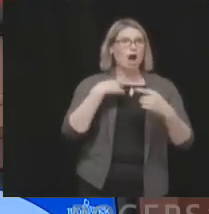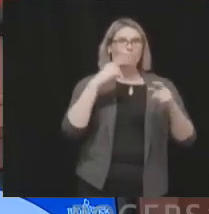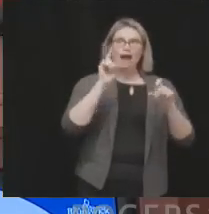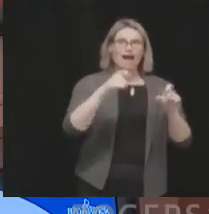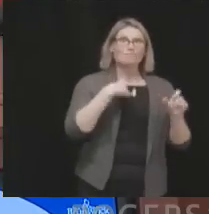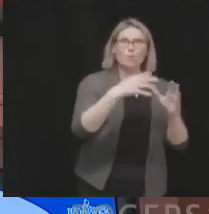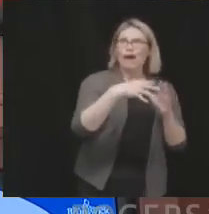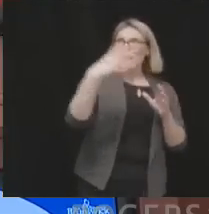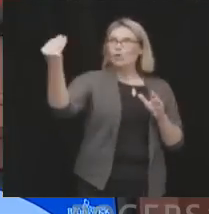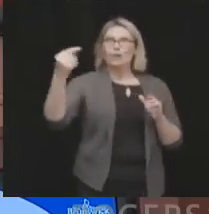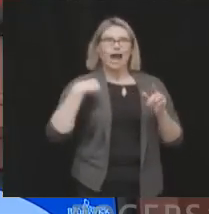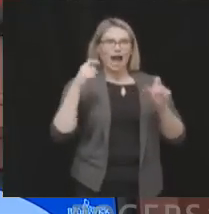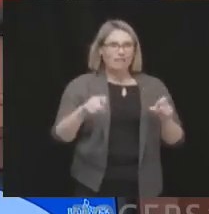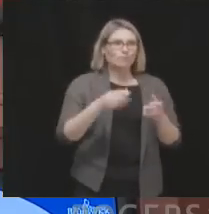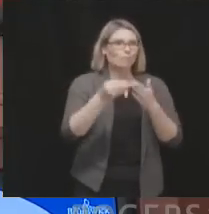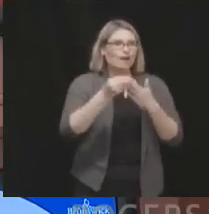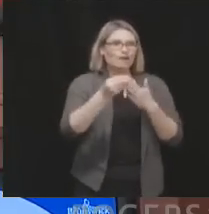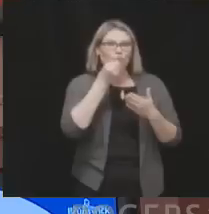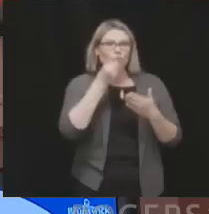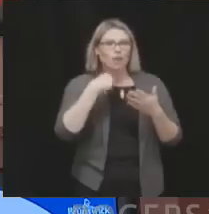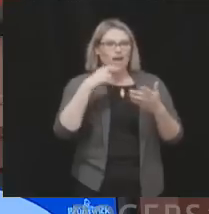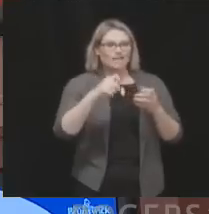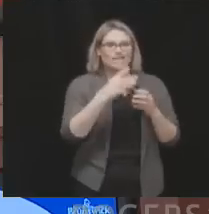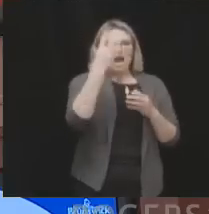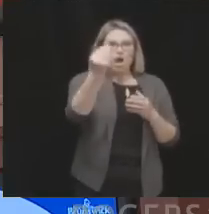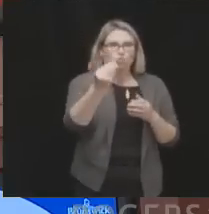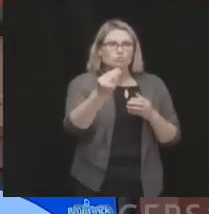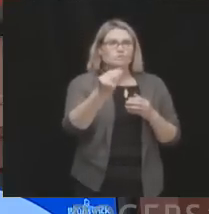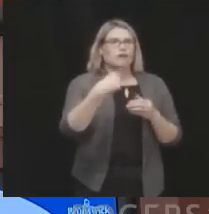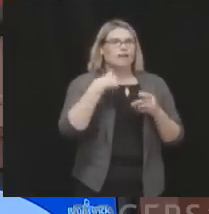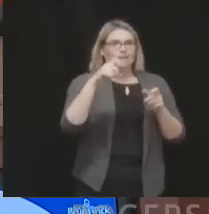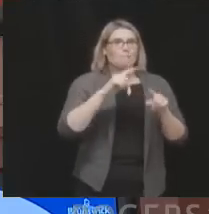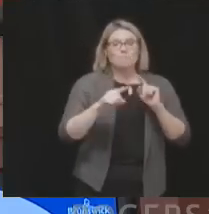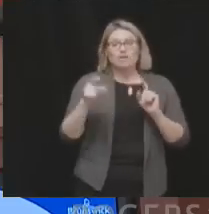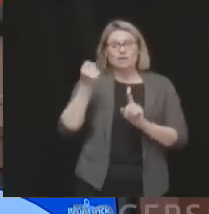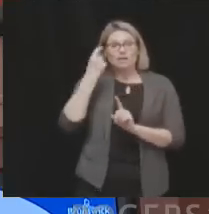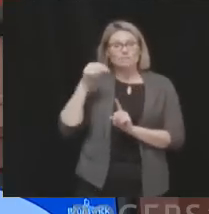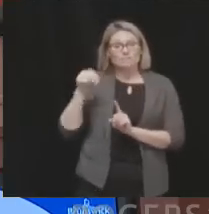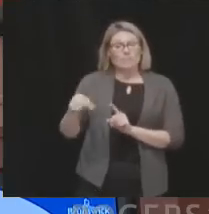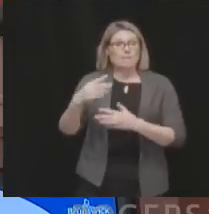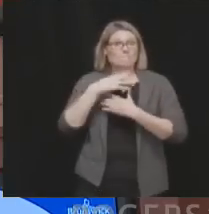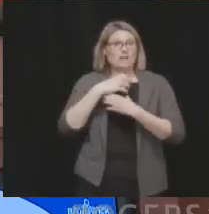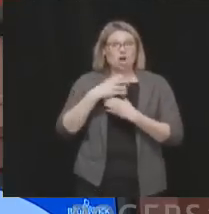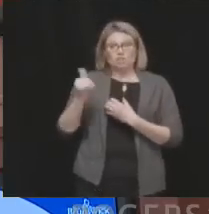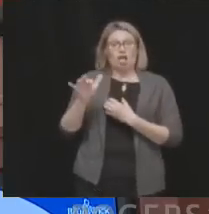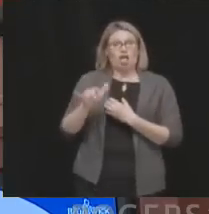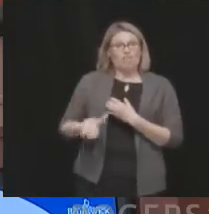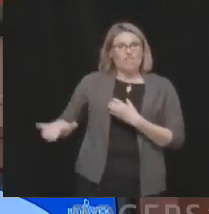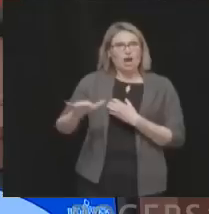So this only makes sense. But we will learn more as we go along.